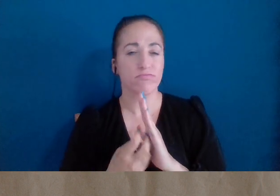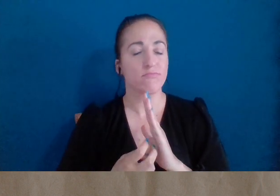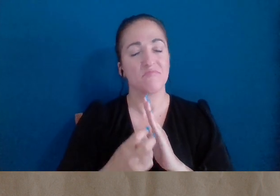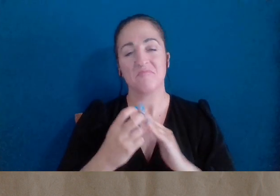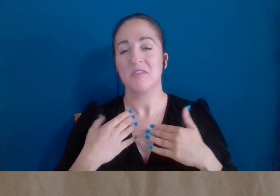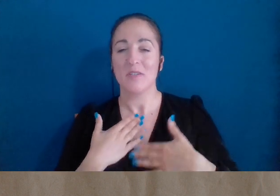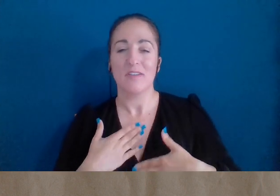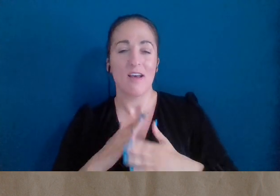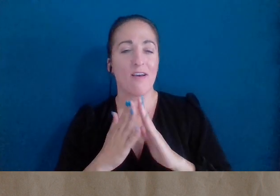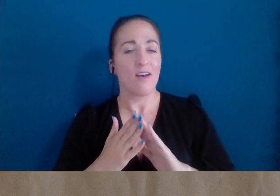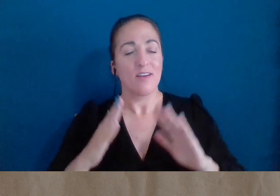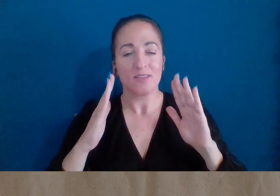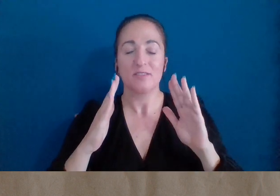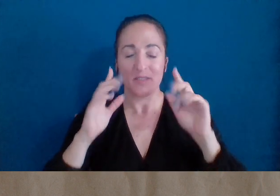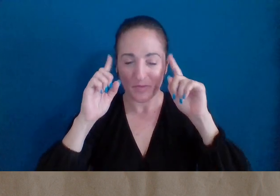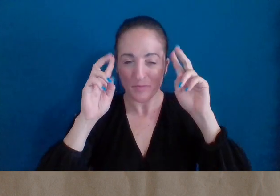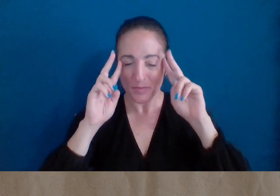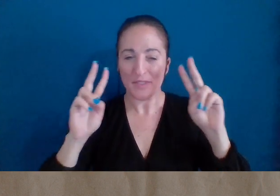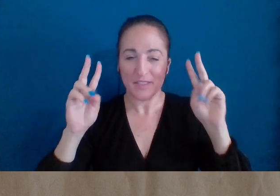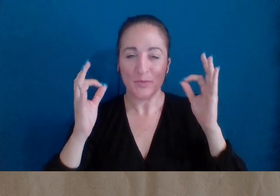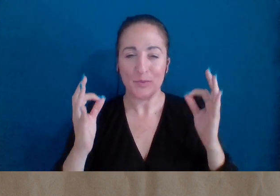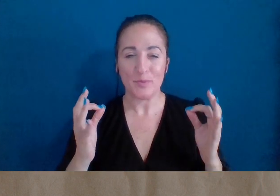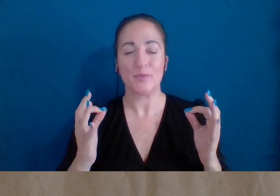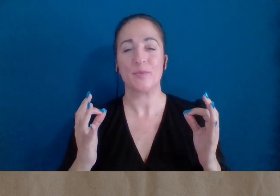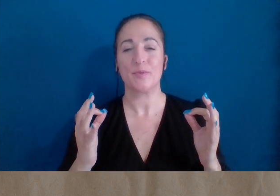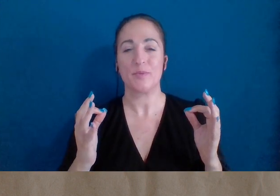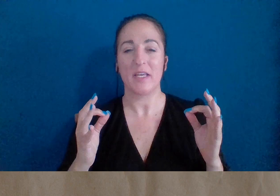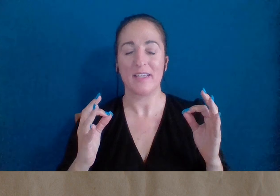patience, and it's kind of relaxing.